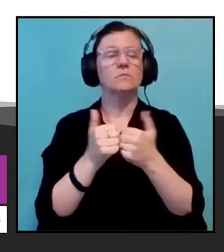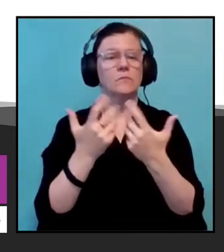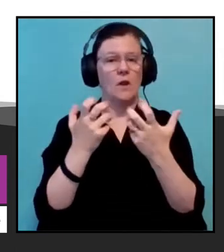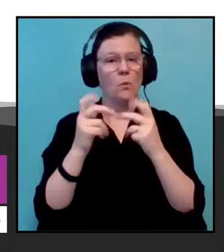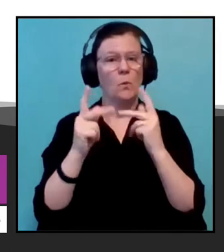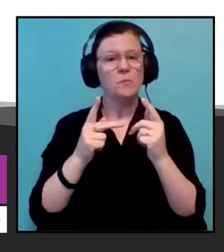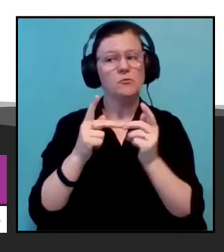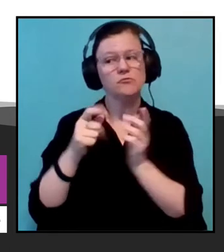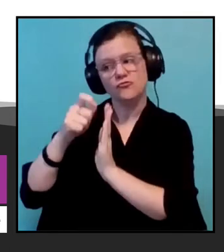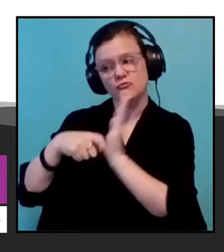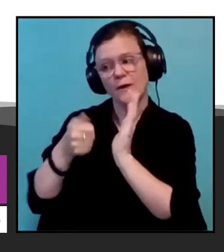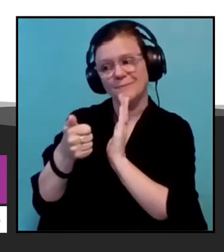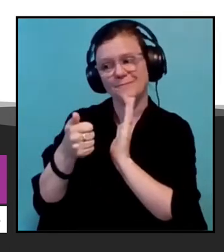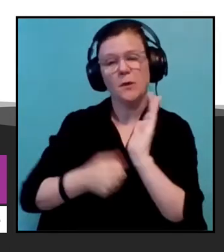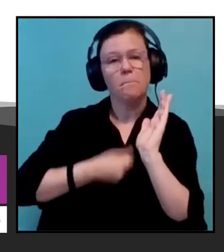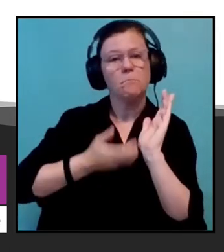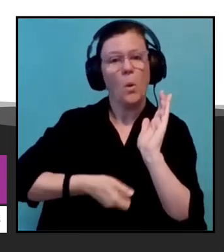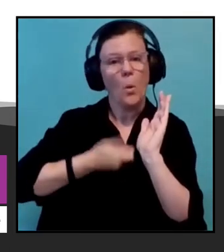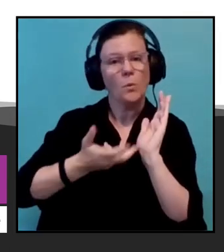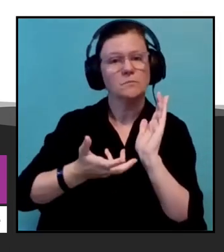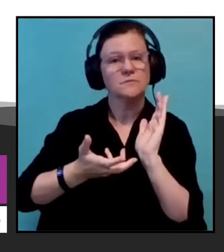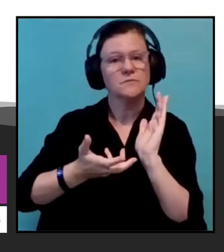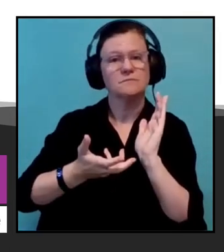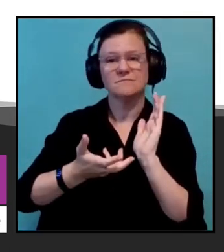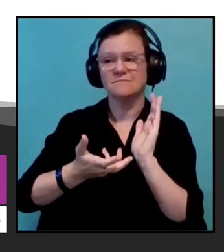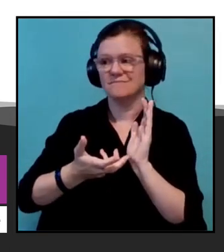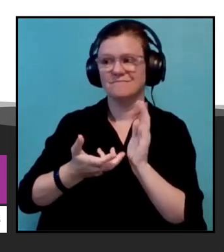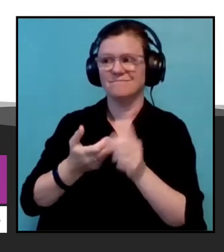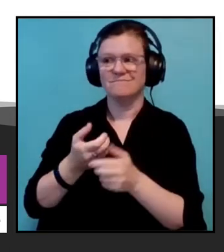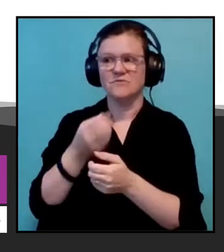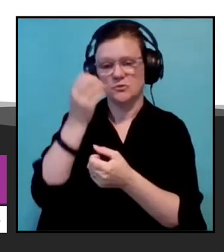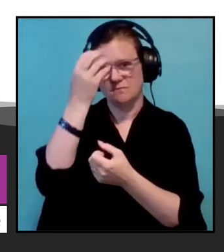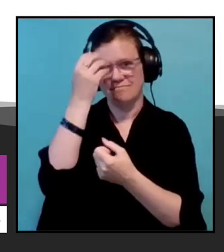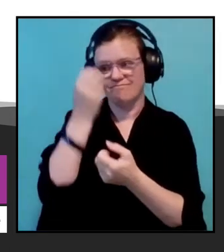write poems to express their dreams. So we